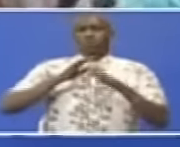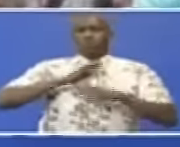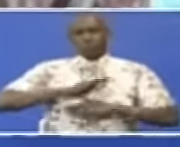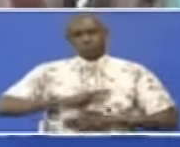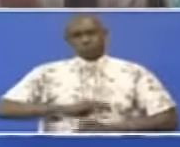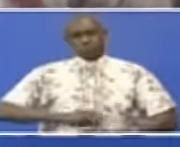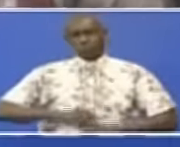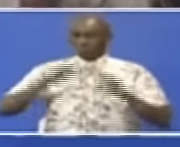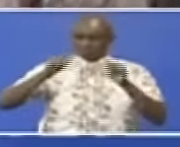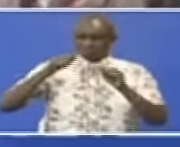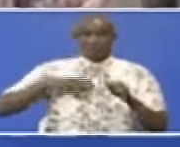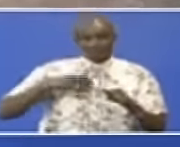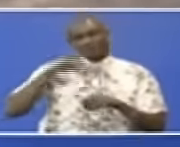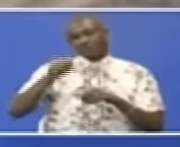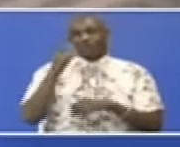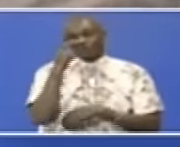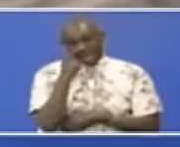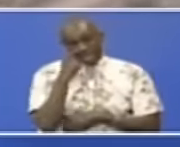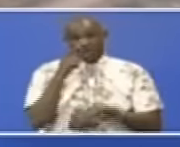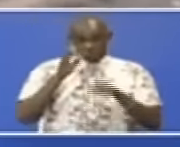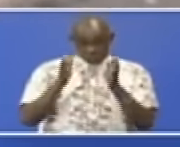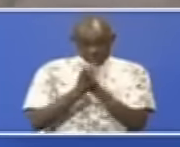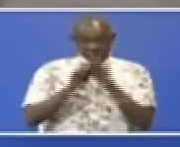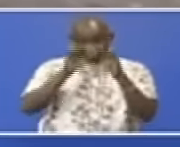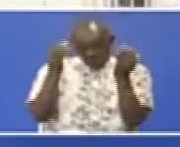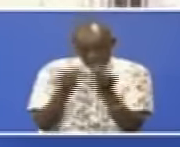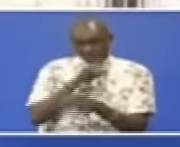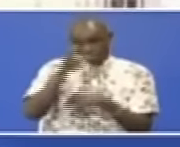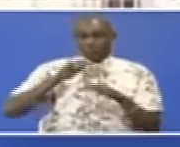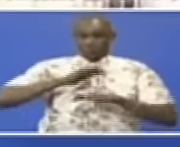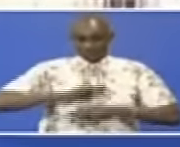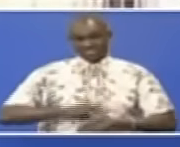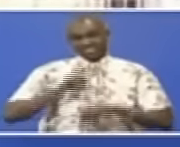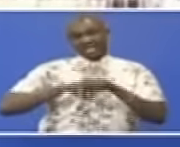relief among citizens of South Sudan and the world at large.